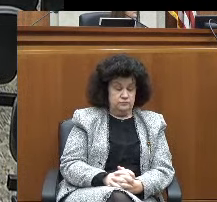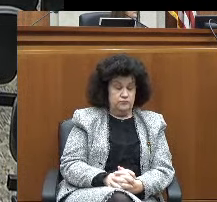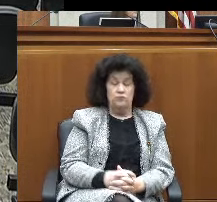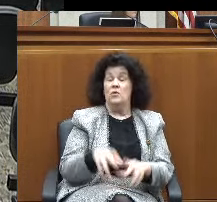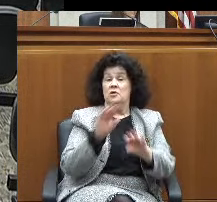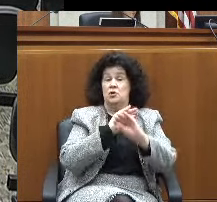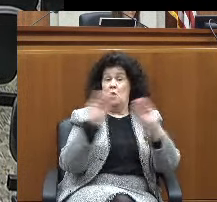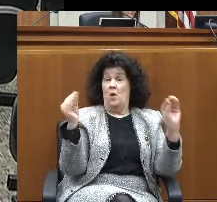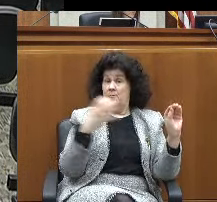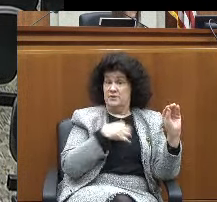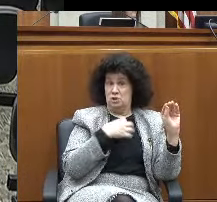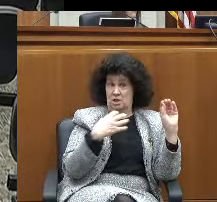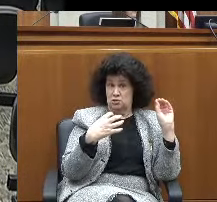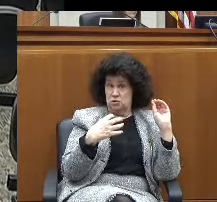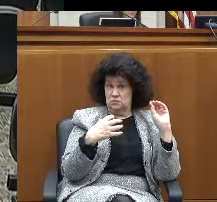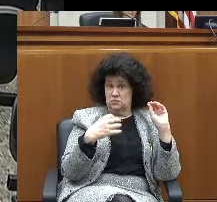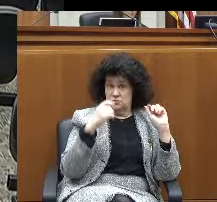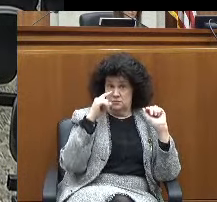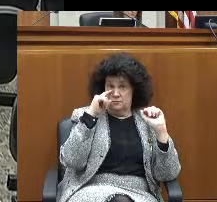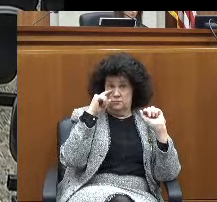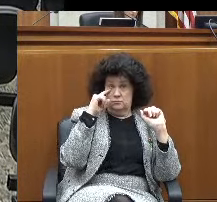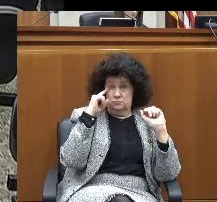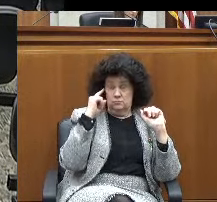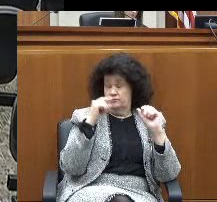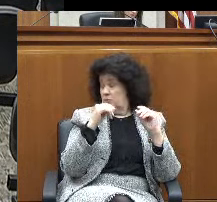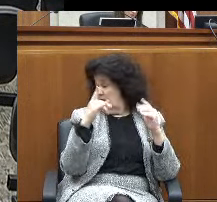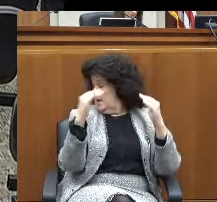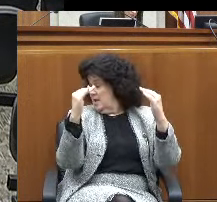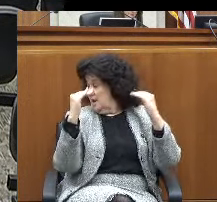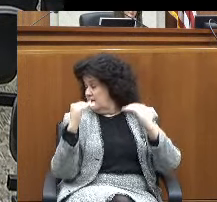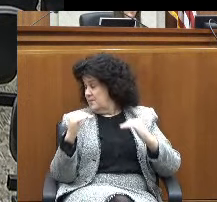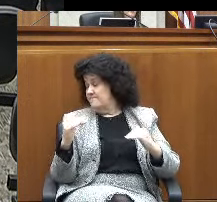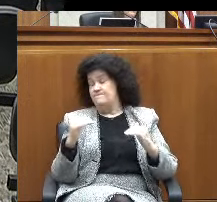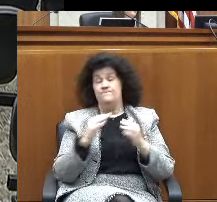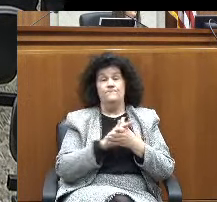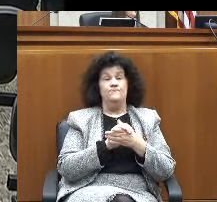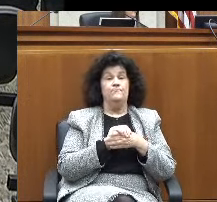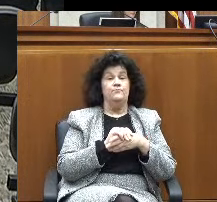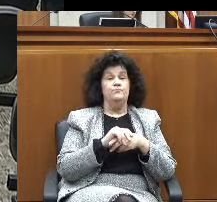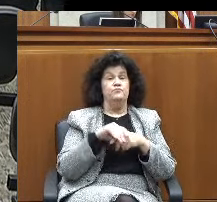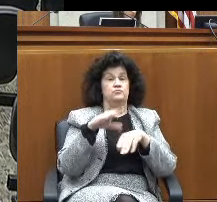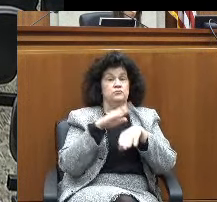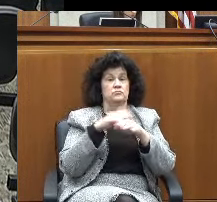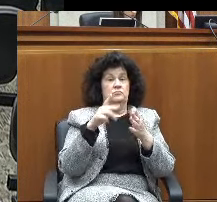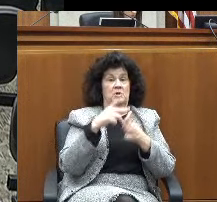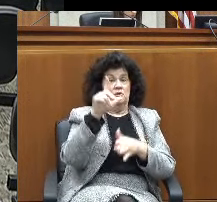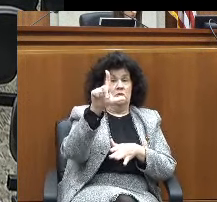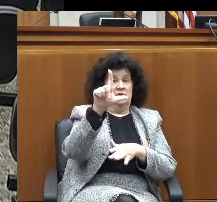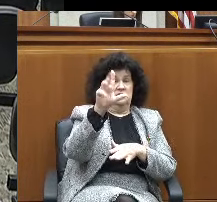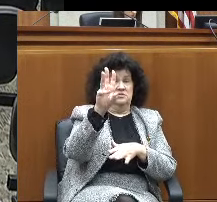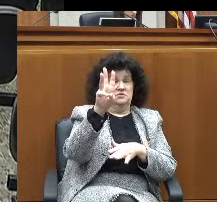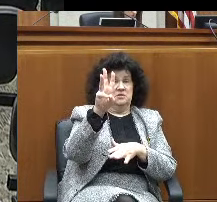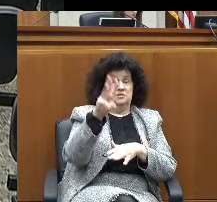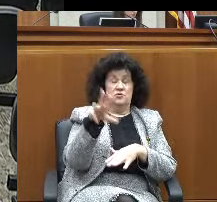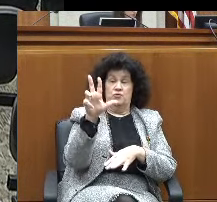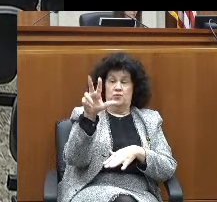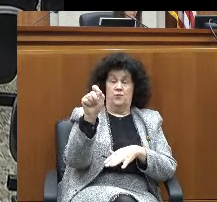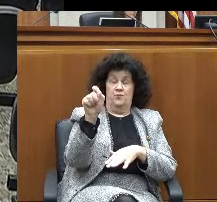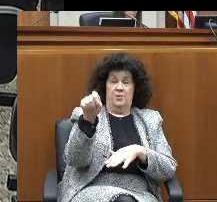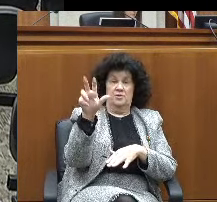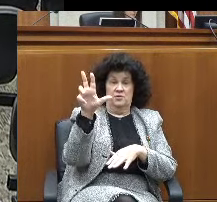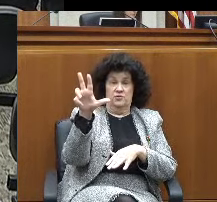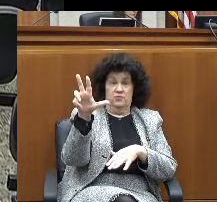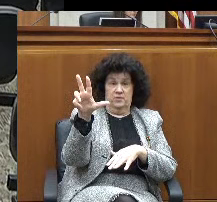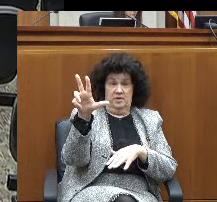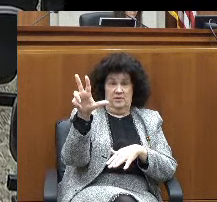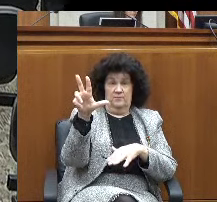No objections? All right. Next item. The next item is on page 26, item 3.3,